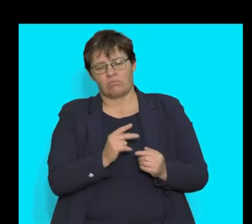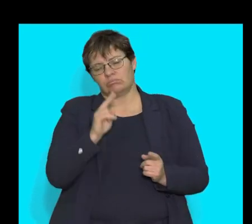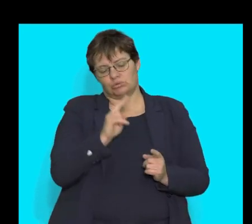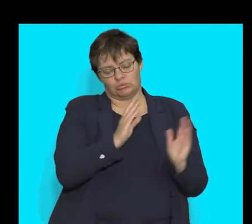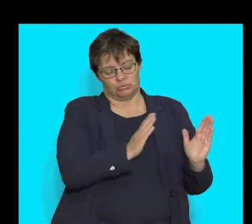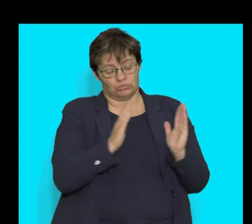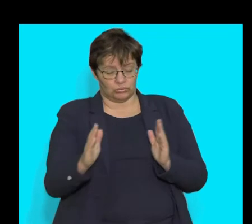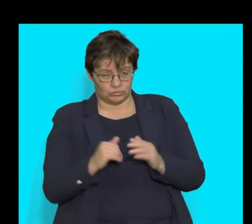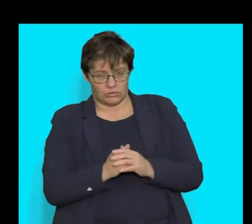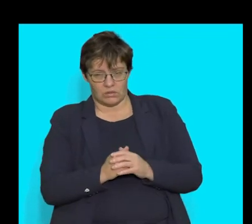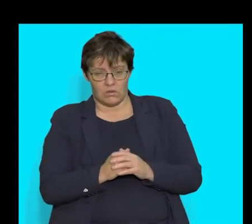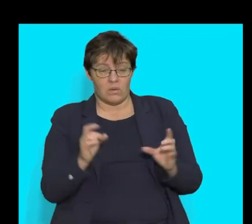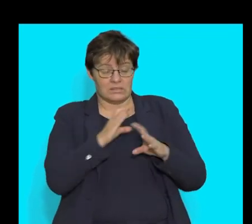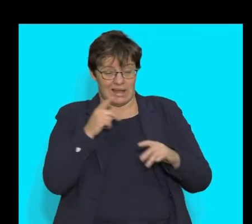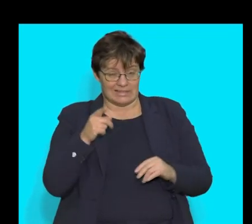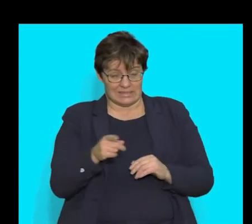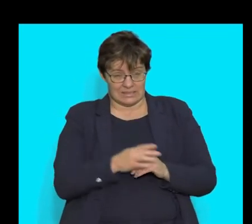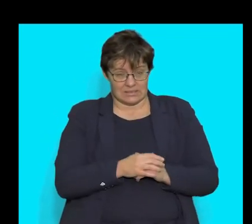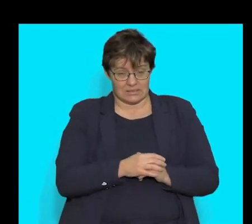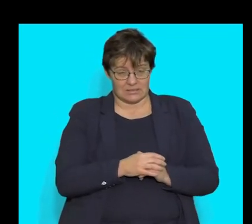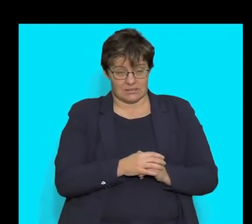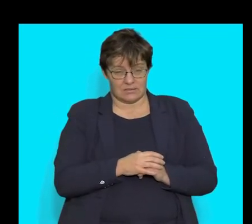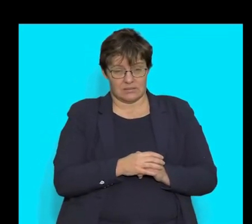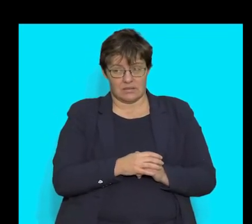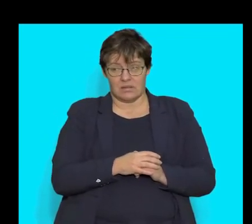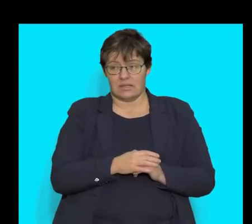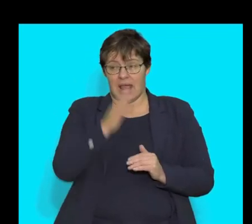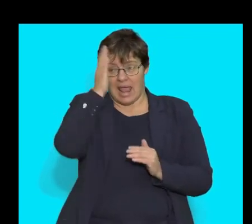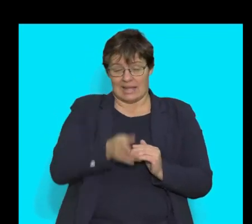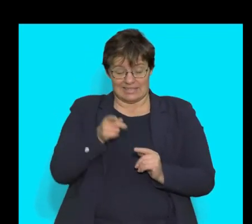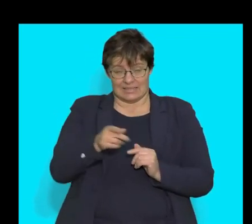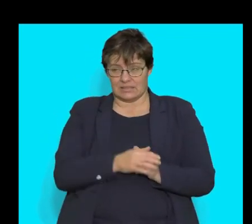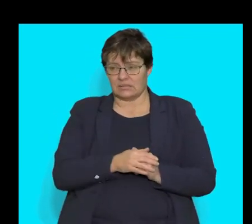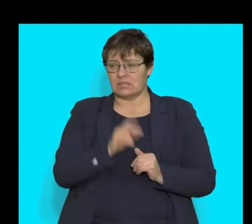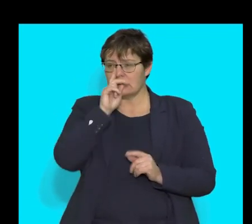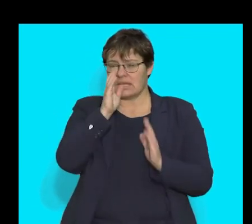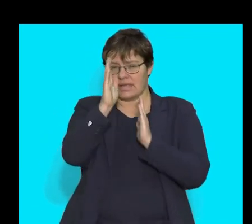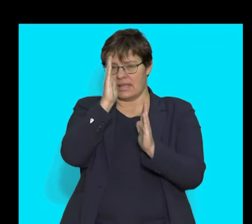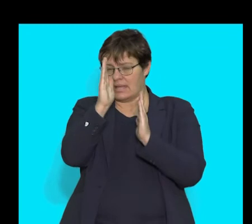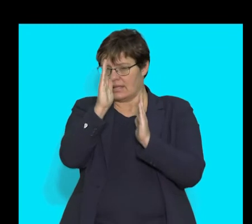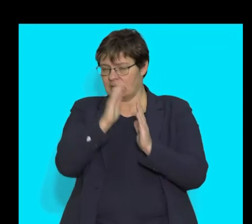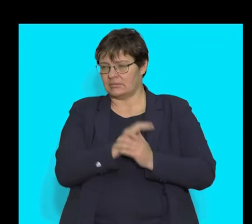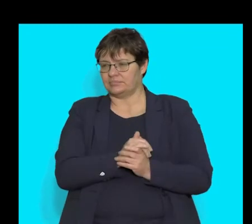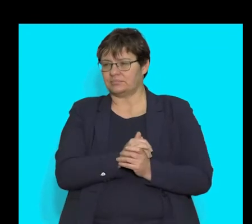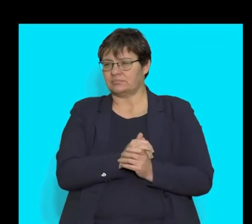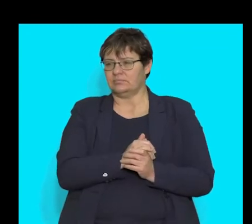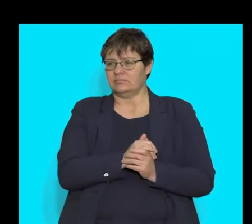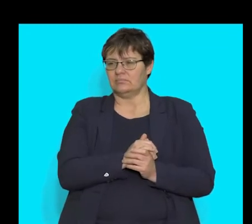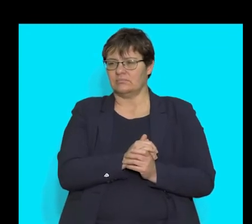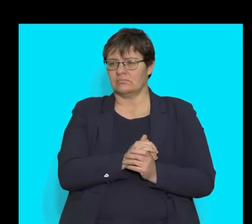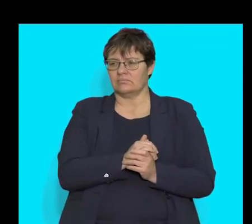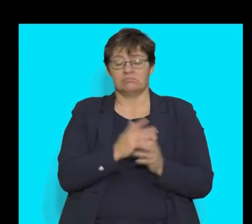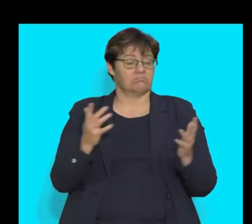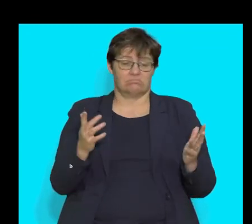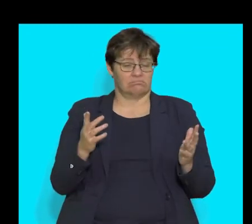We'll start at this point and we'll end at that point. Can you see it hasn't even